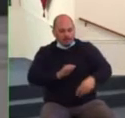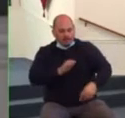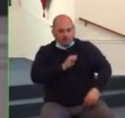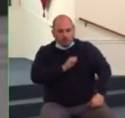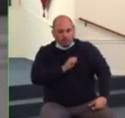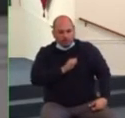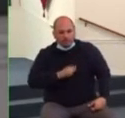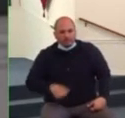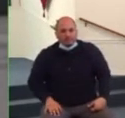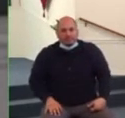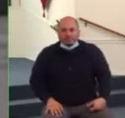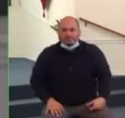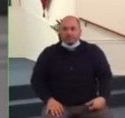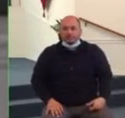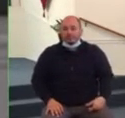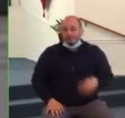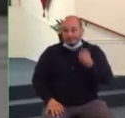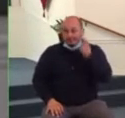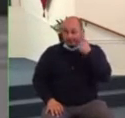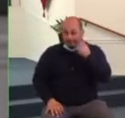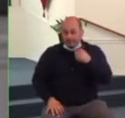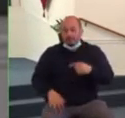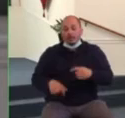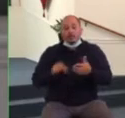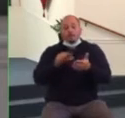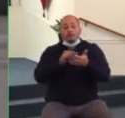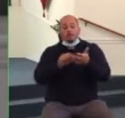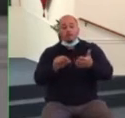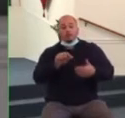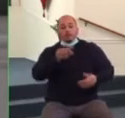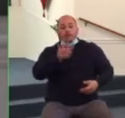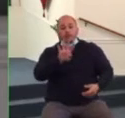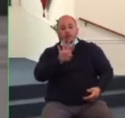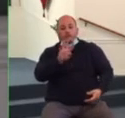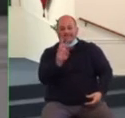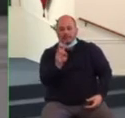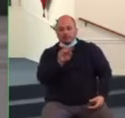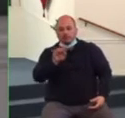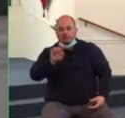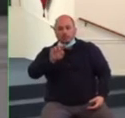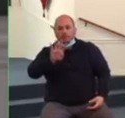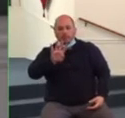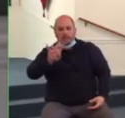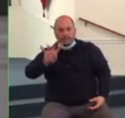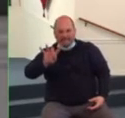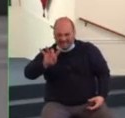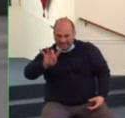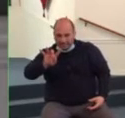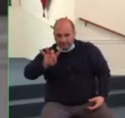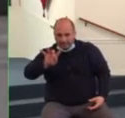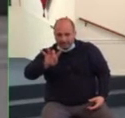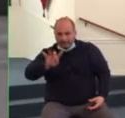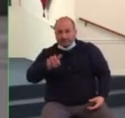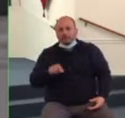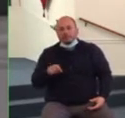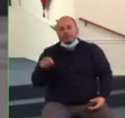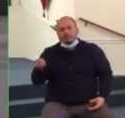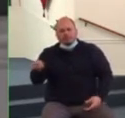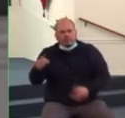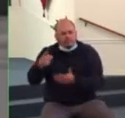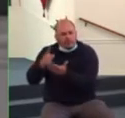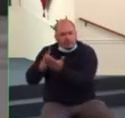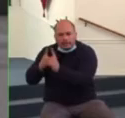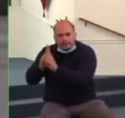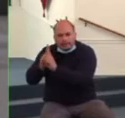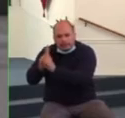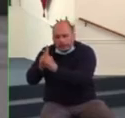disciples argue about which of them is the greatest. Now here Jesus has just predicted his suffering, and they're arguing about who of